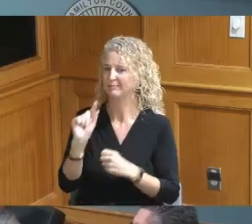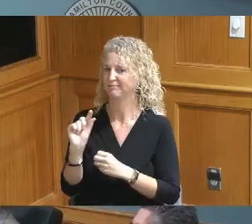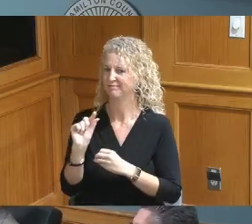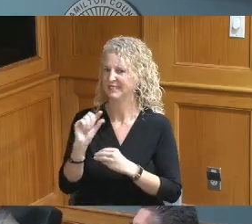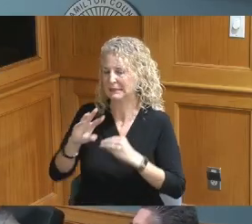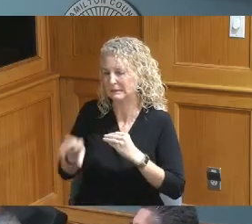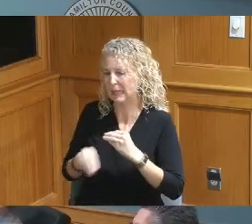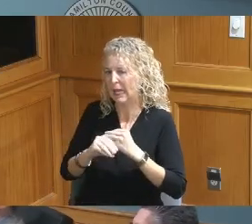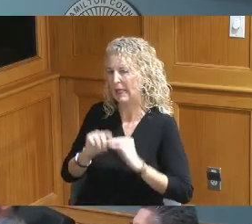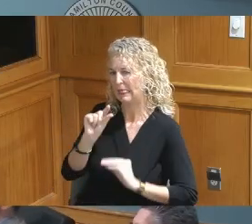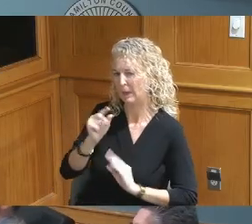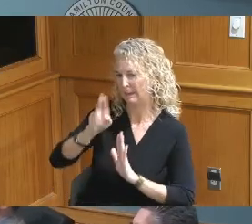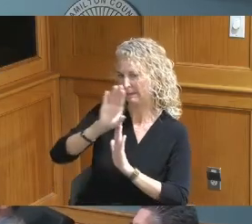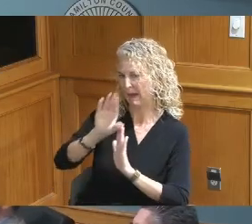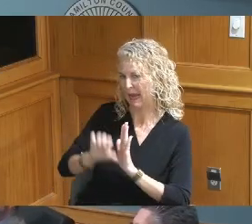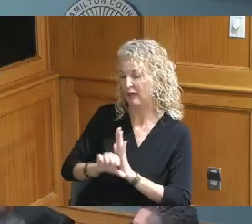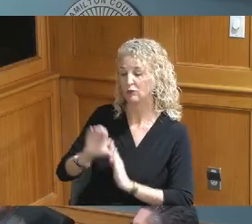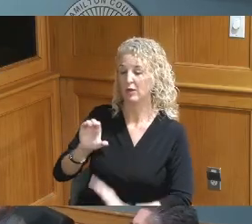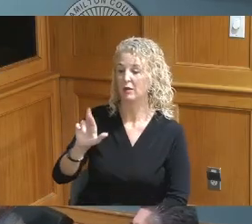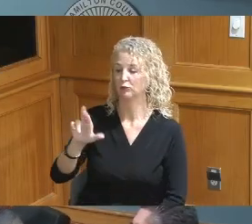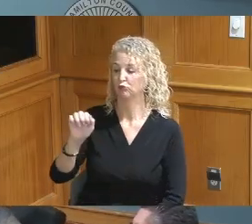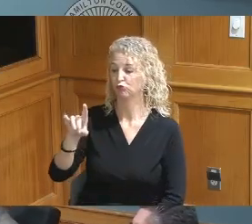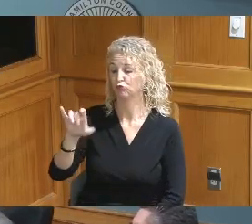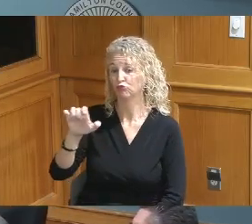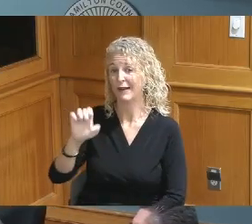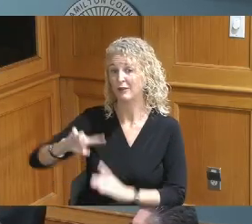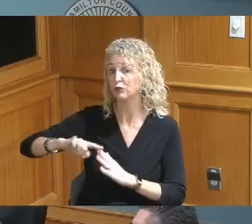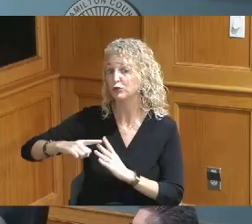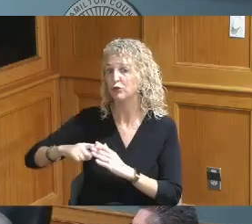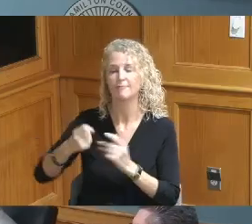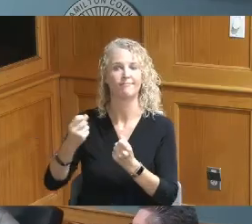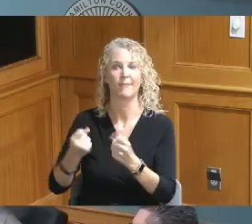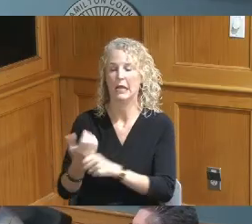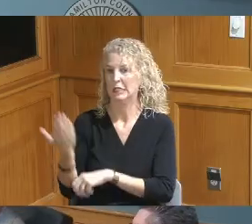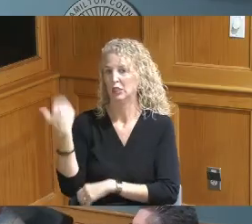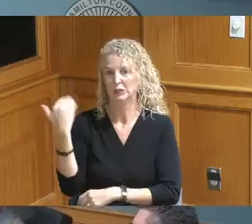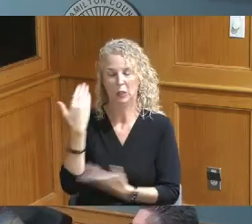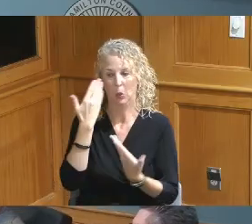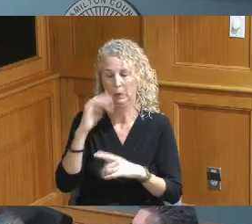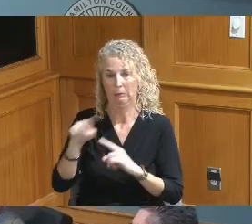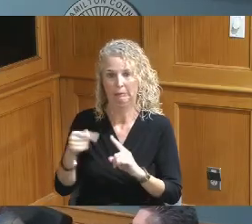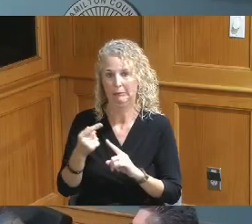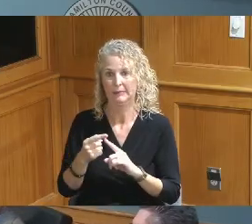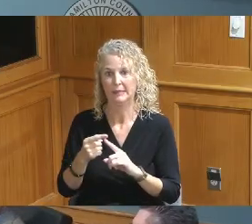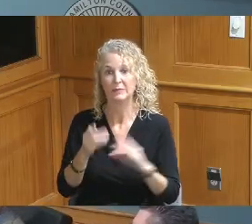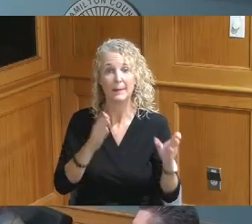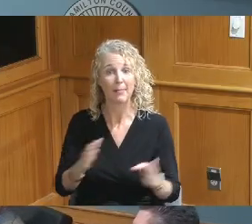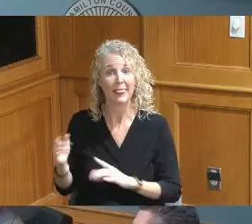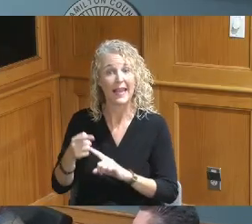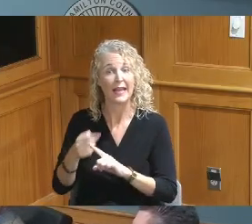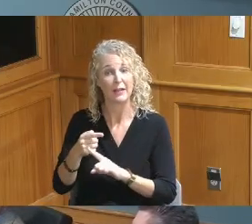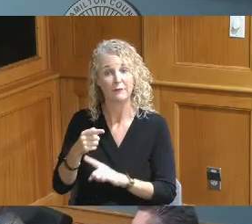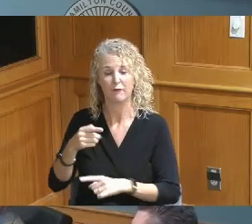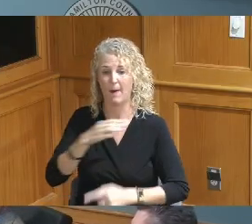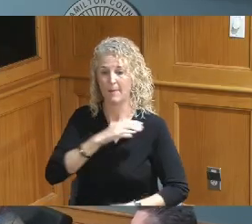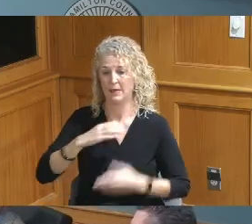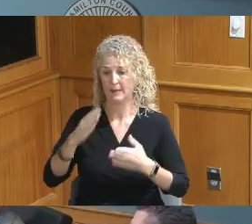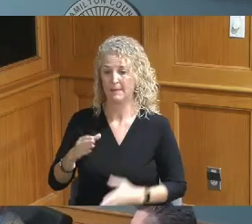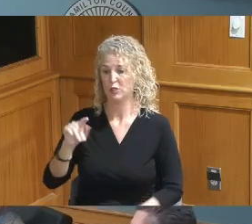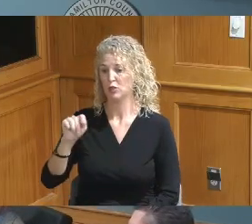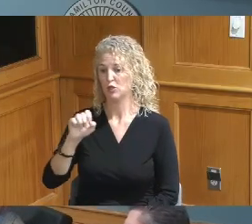bit of history here. Cradle was started many years ago. It was an initiative of then Commissioner Todd